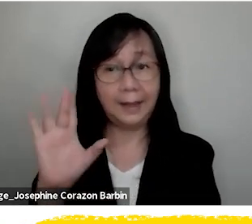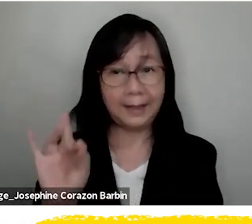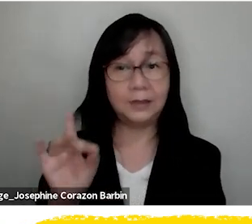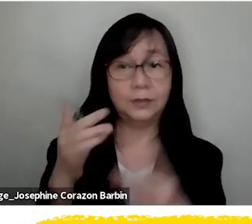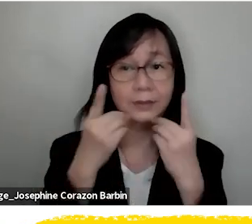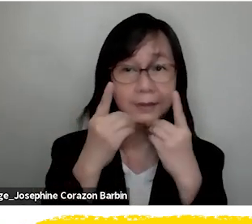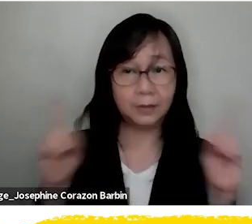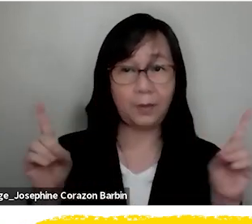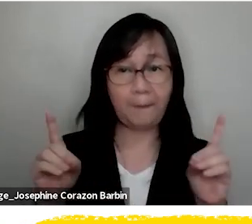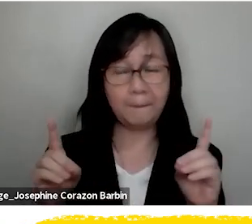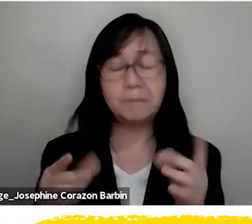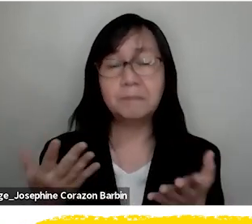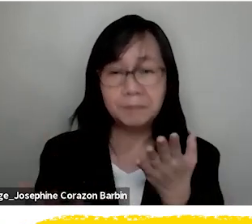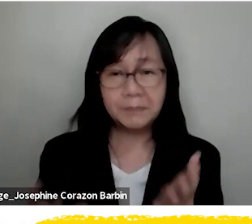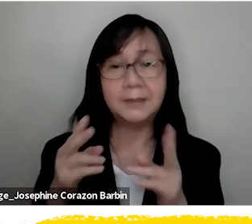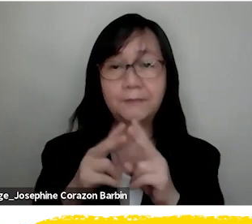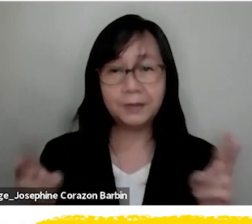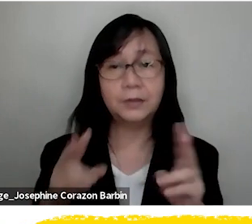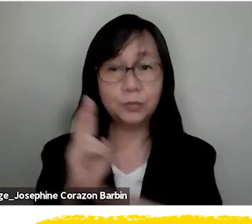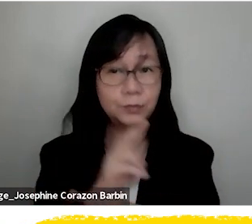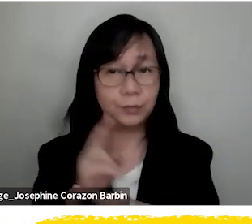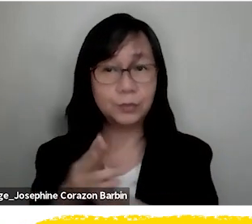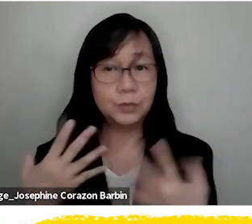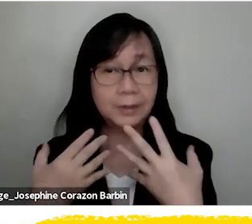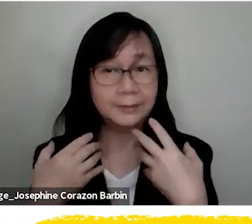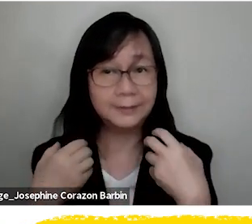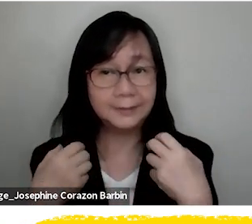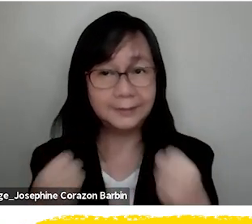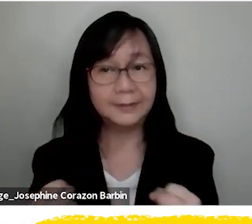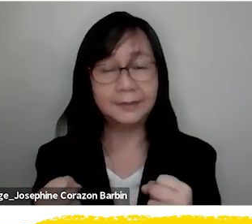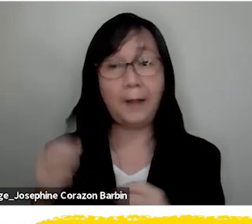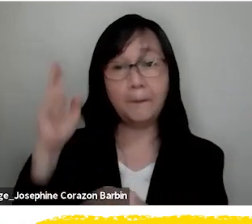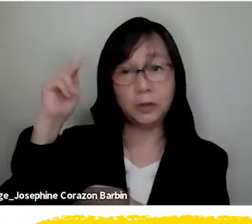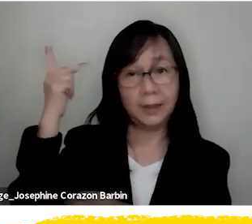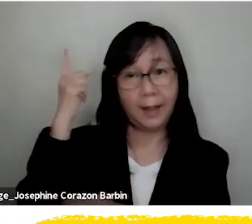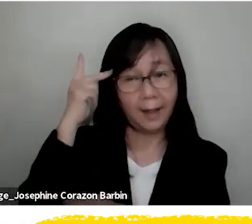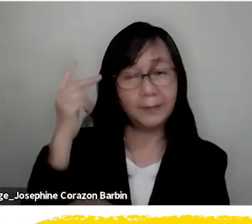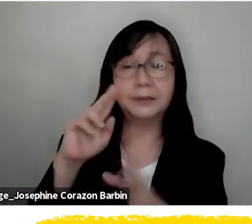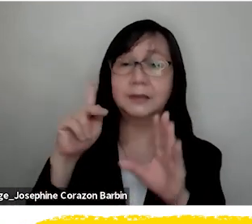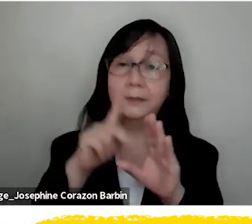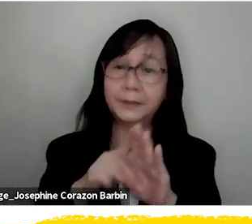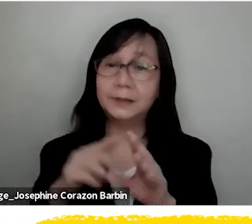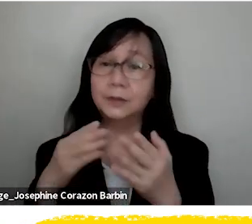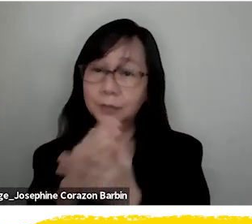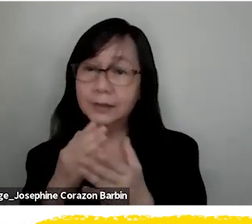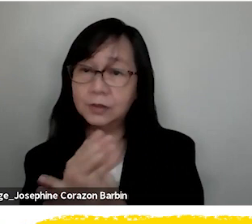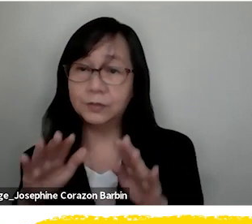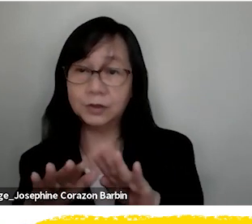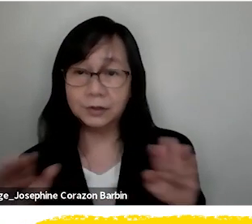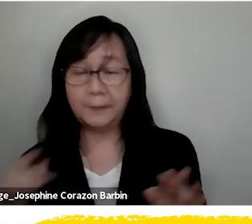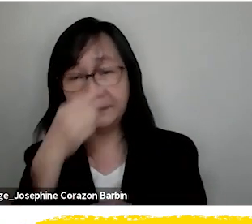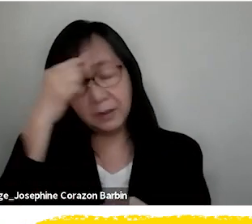be very useful to strengthen the political participation rights of children, because